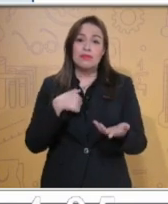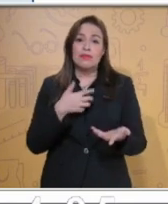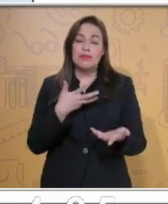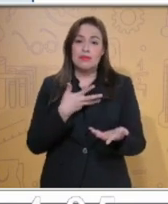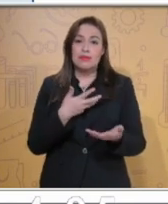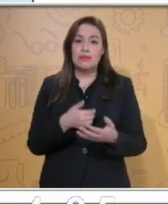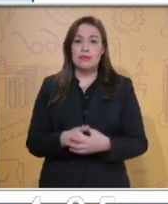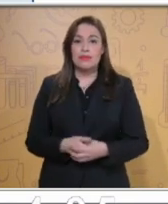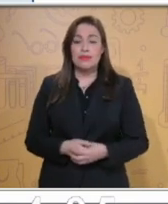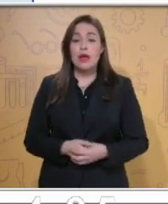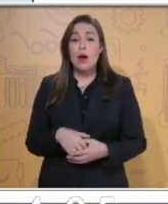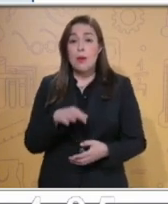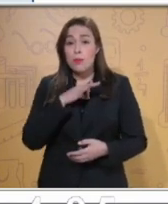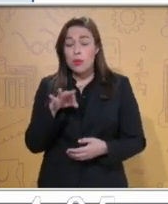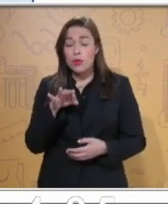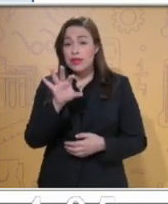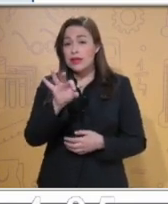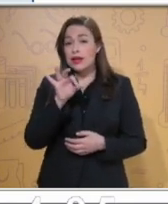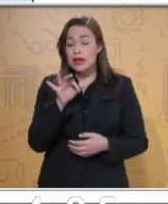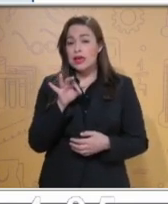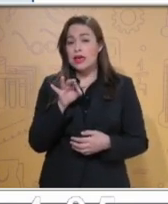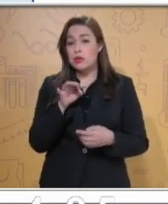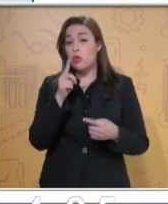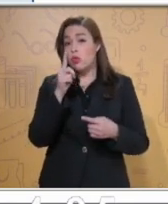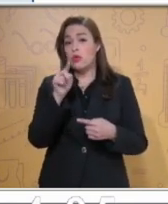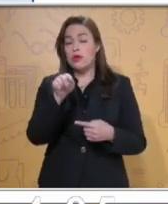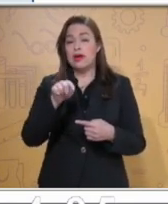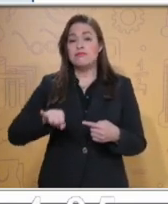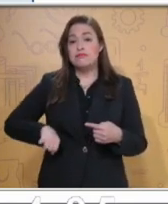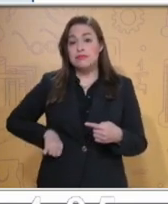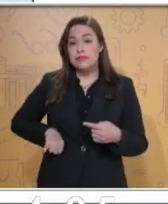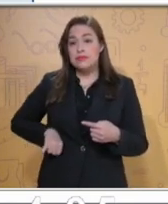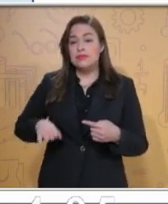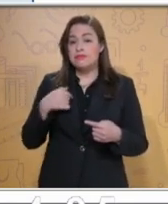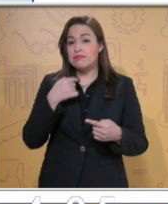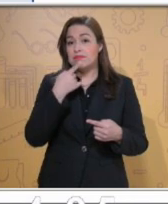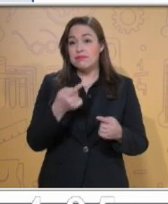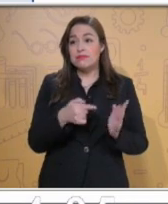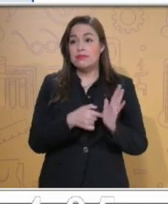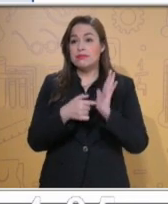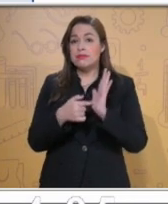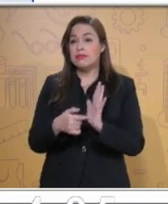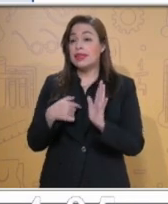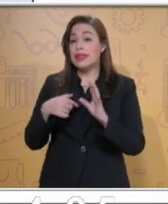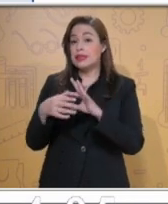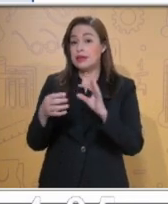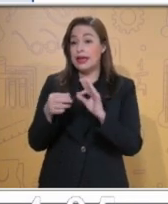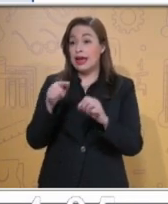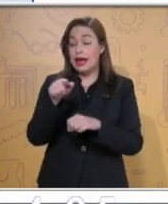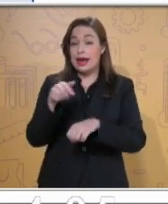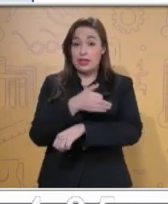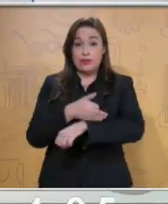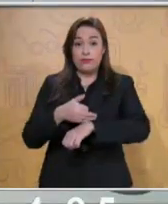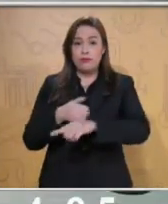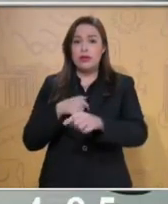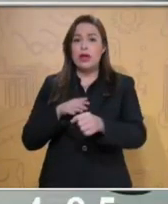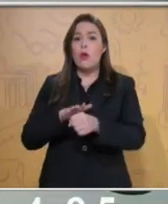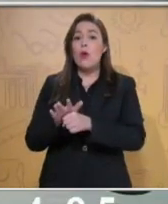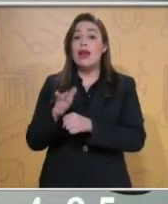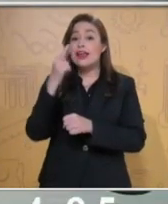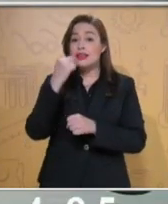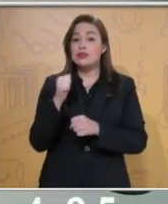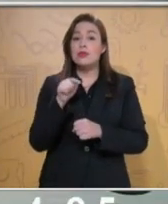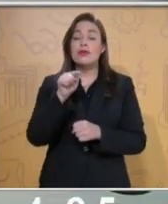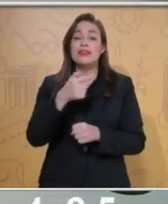most? You can select one of them and talk to your family about your reasons why you like the most. Maybe if